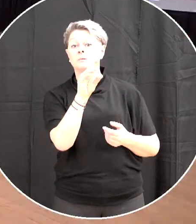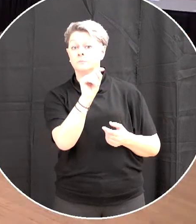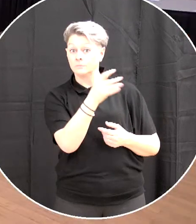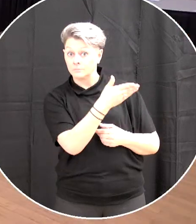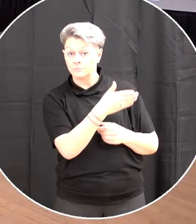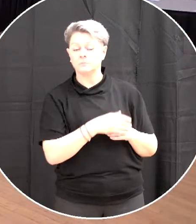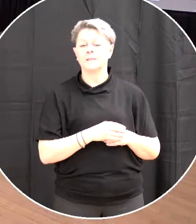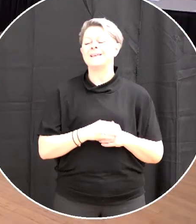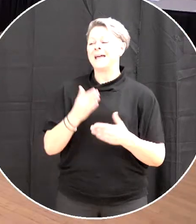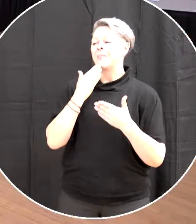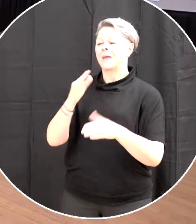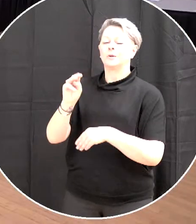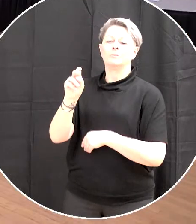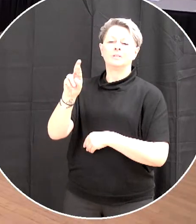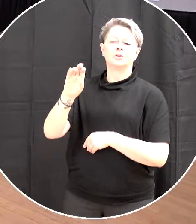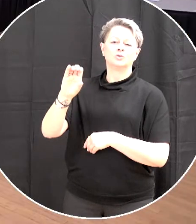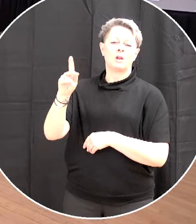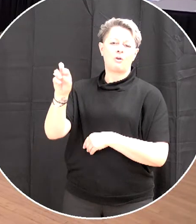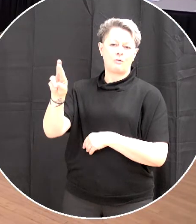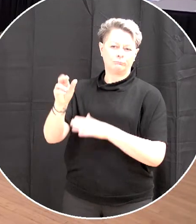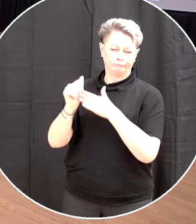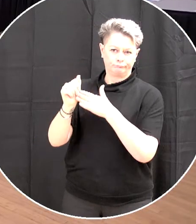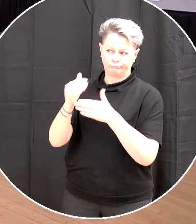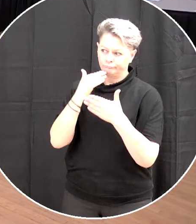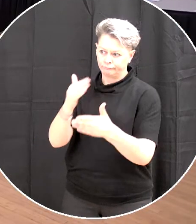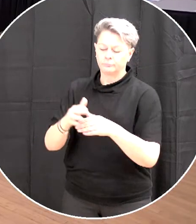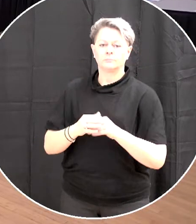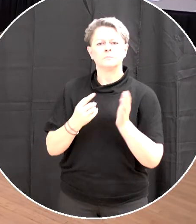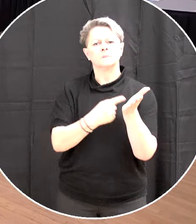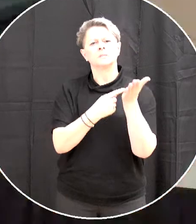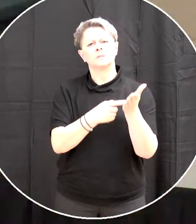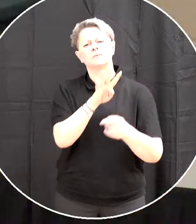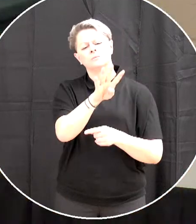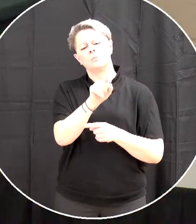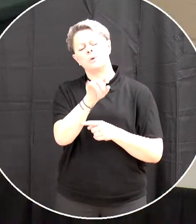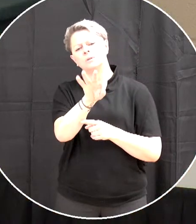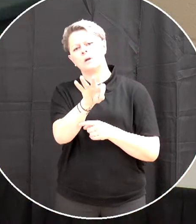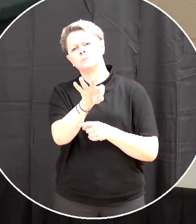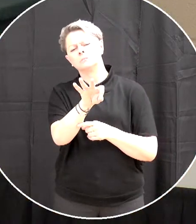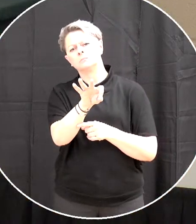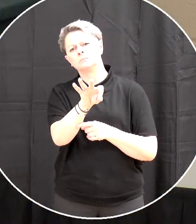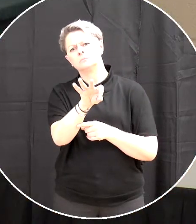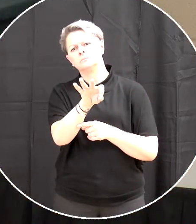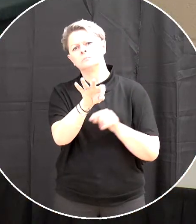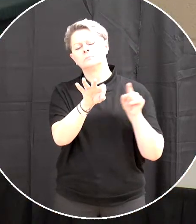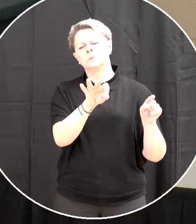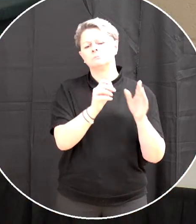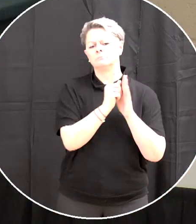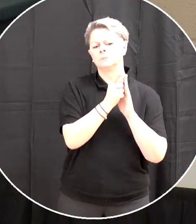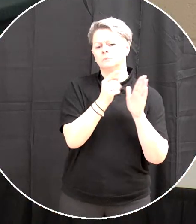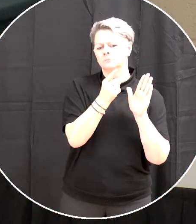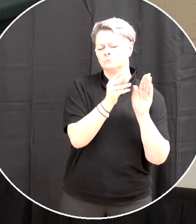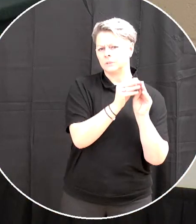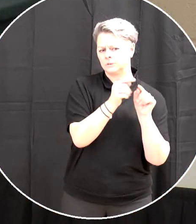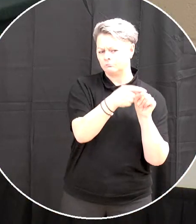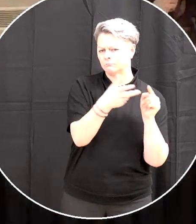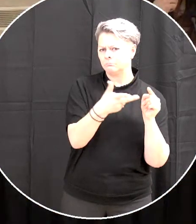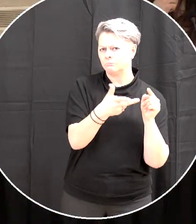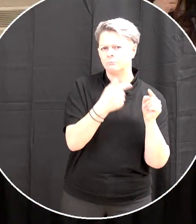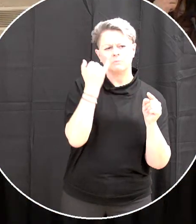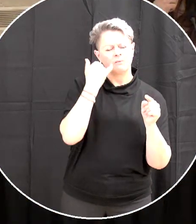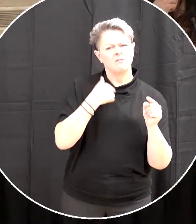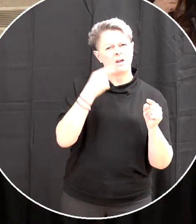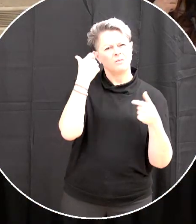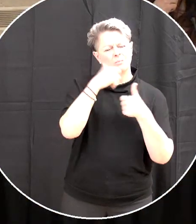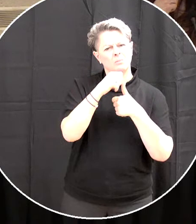Thank you, Mr. Chair. It's a discussion item 4.9 in the minutes of the meeting, and we, if I remember correctly, we discussed